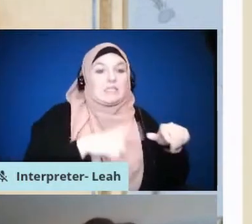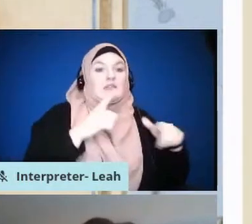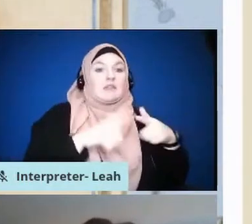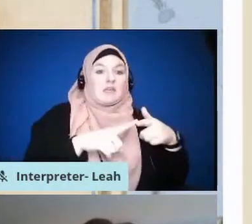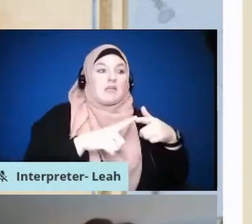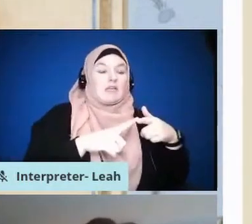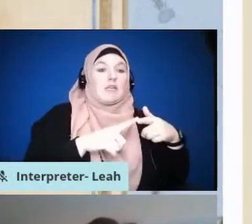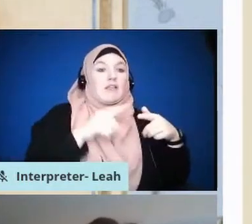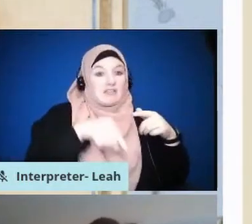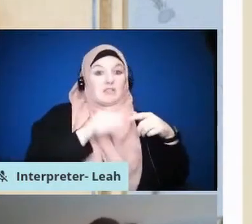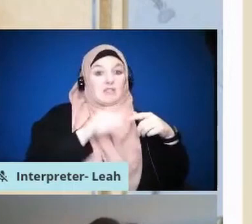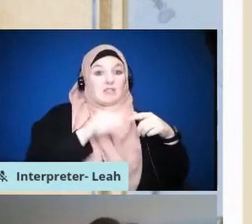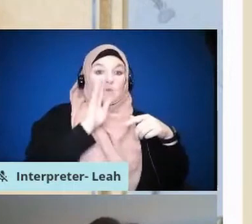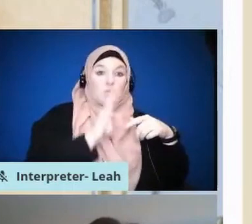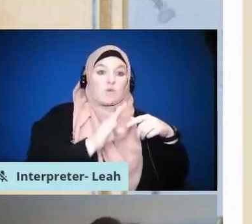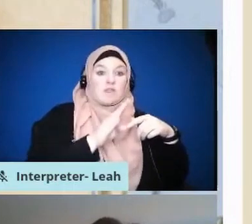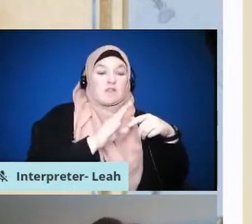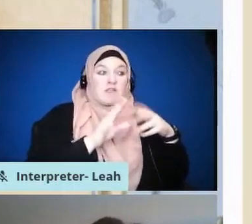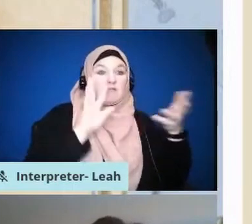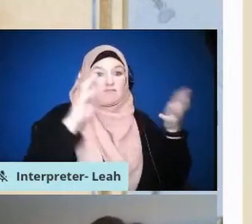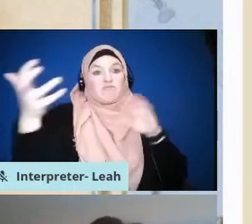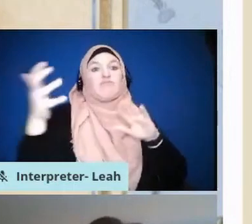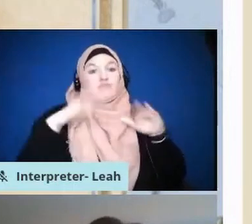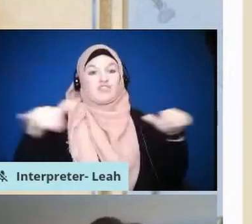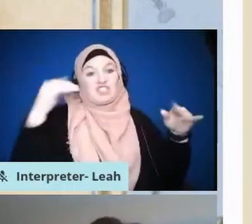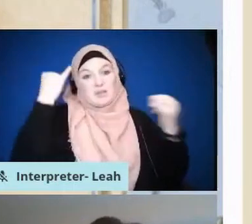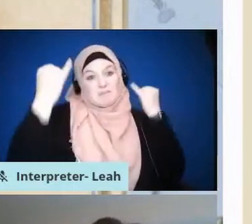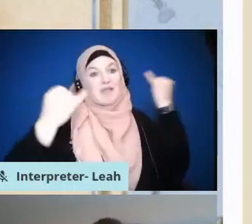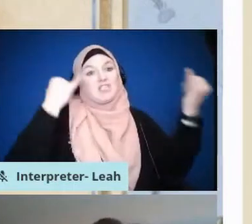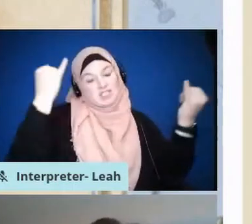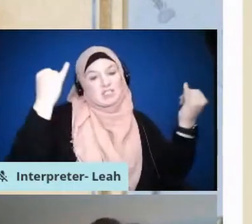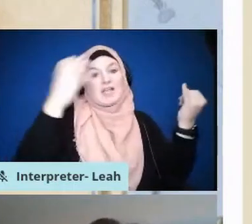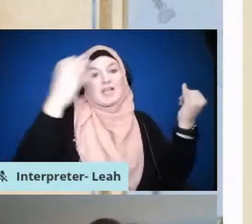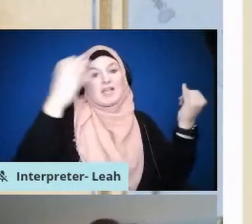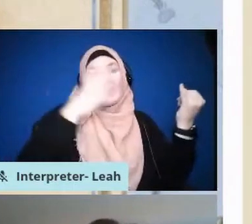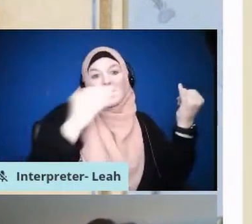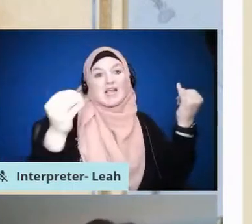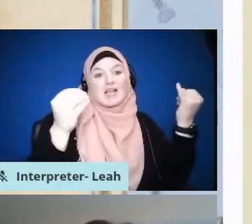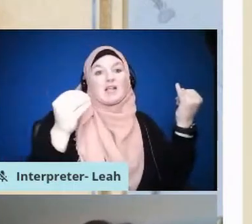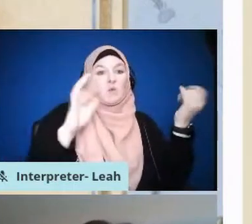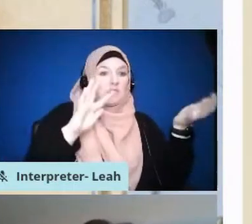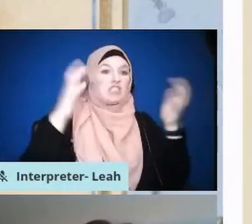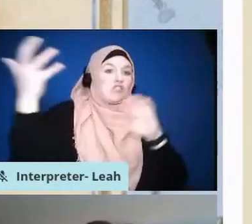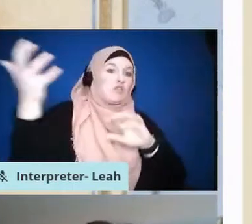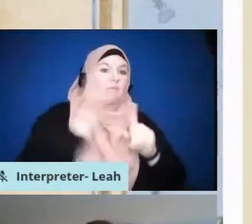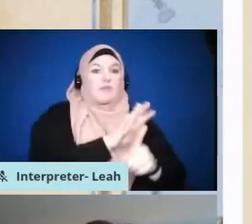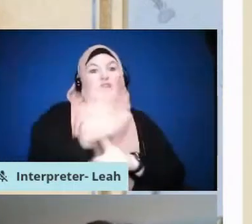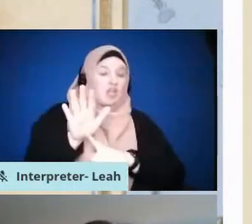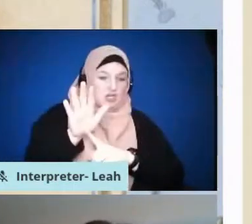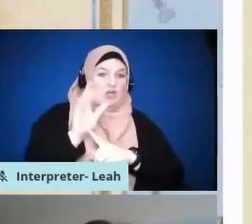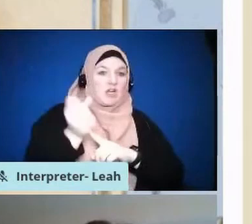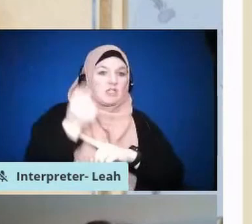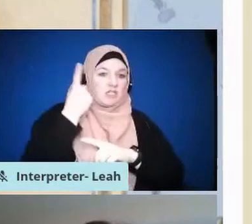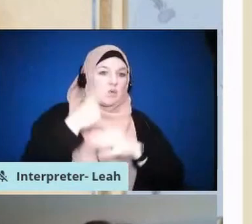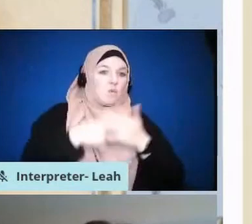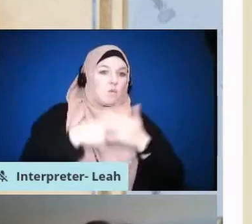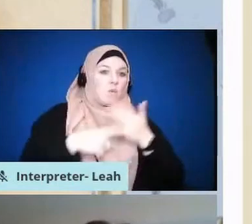needs, then this will distort the child's imagination and disturb their